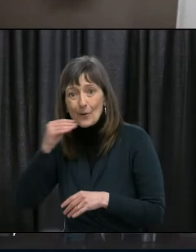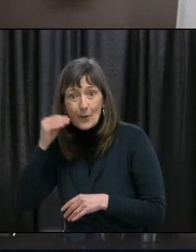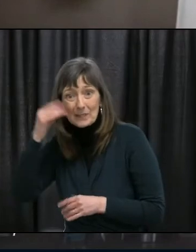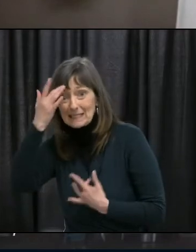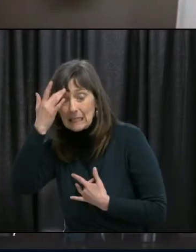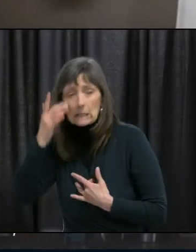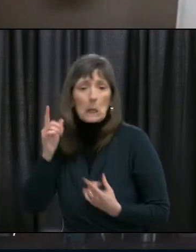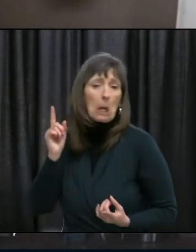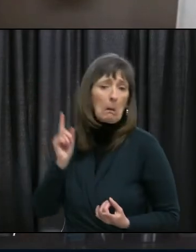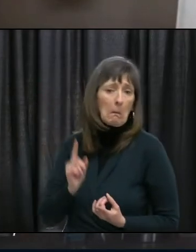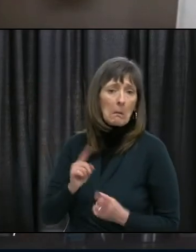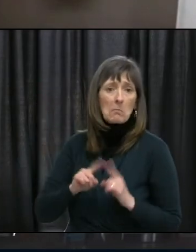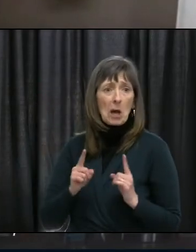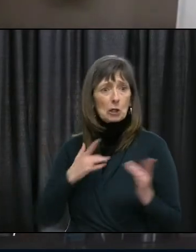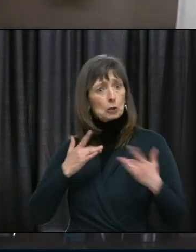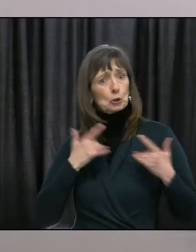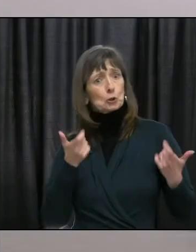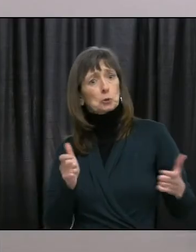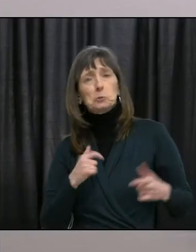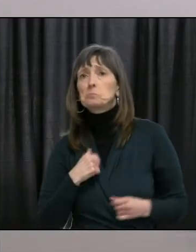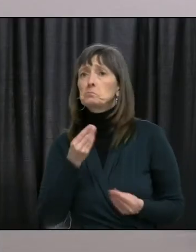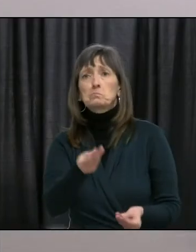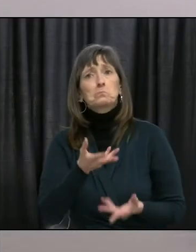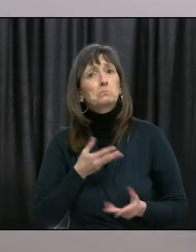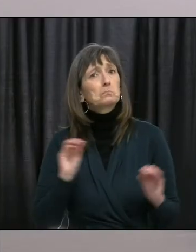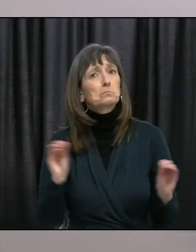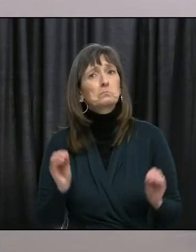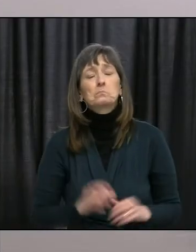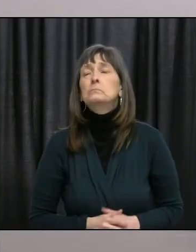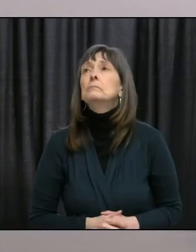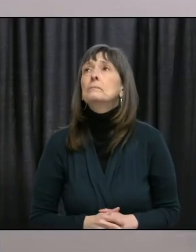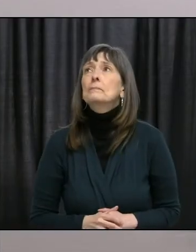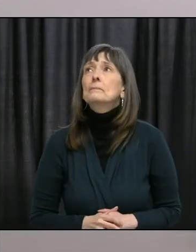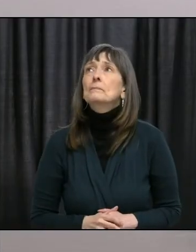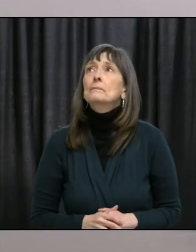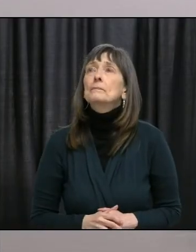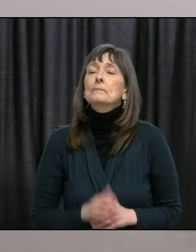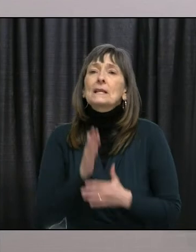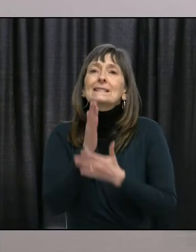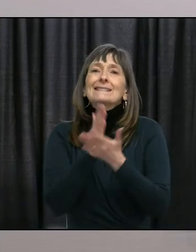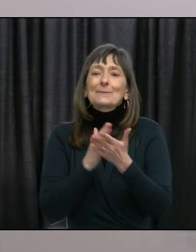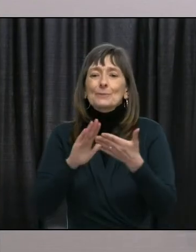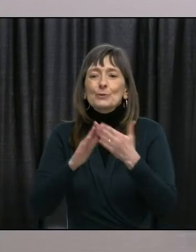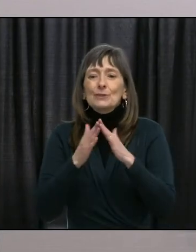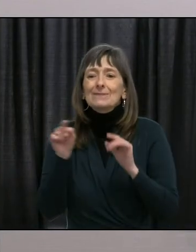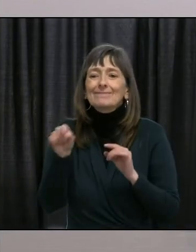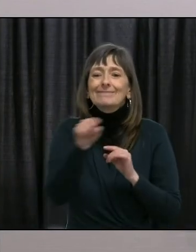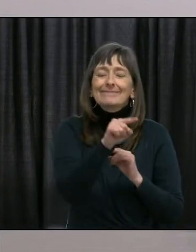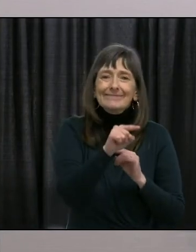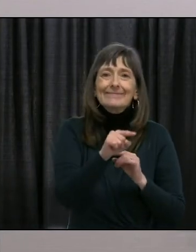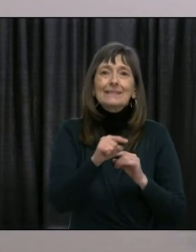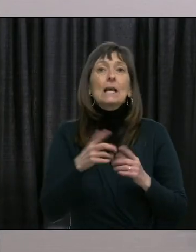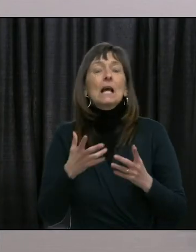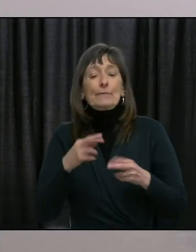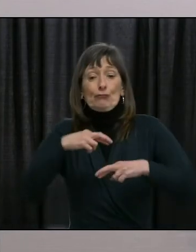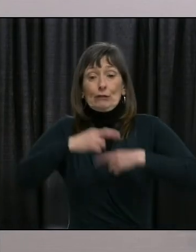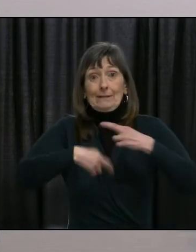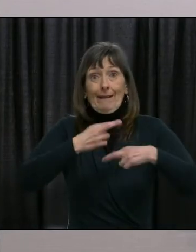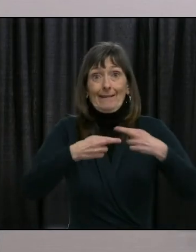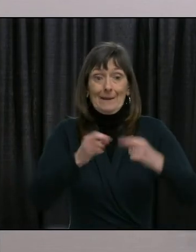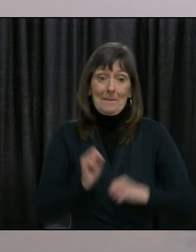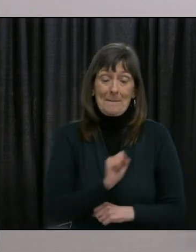not aware of a systemic issue. Thank you. My next question, some municipalities have resumed recycling and others, such as CBS, have